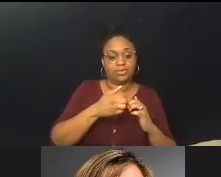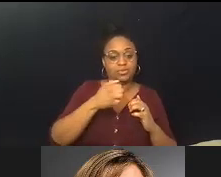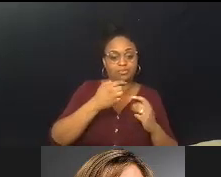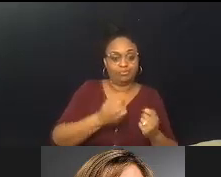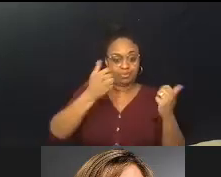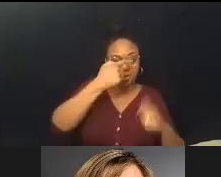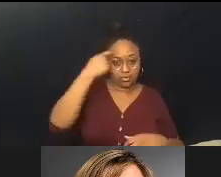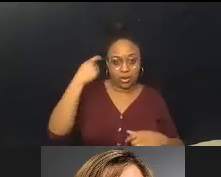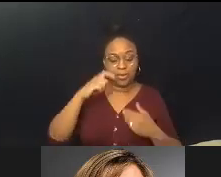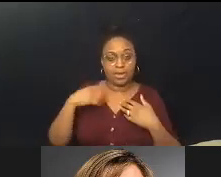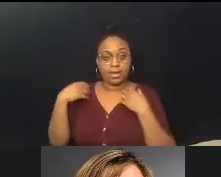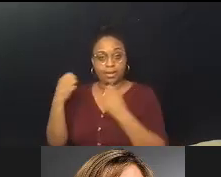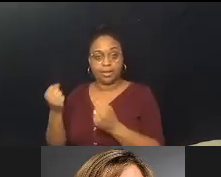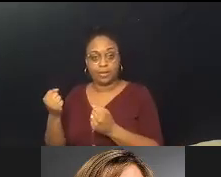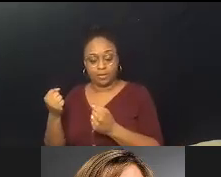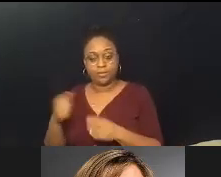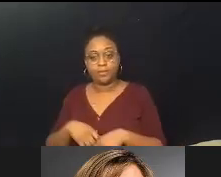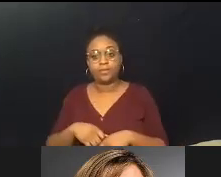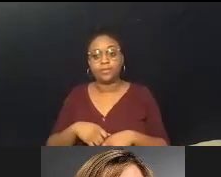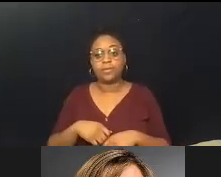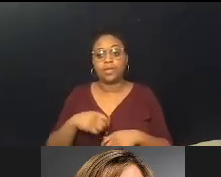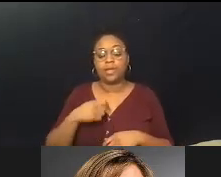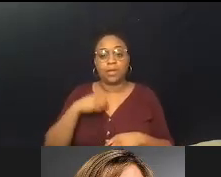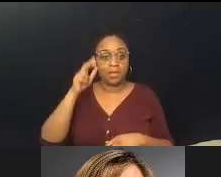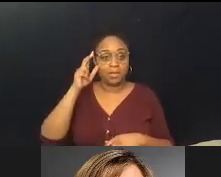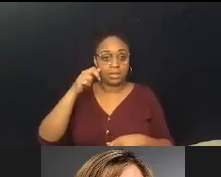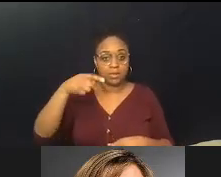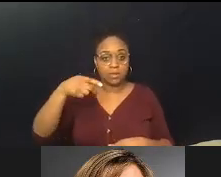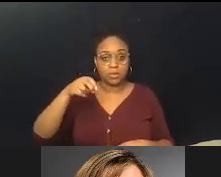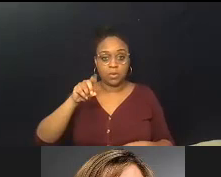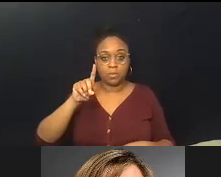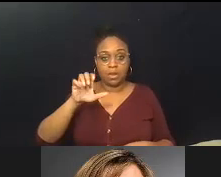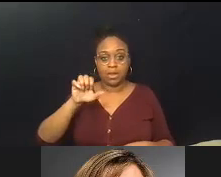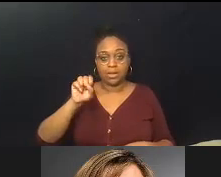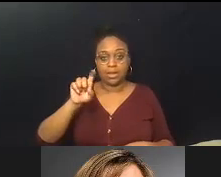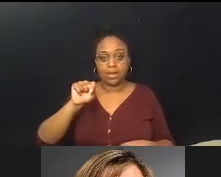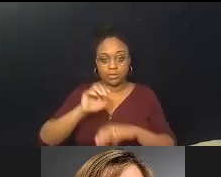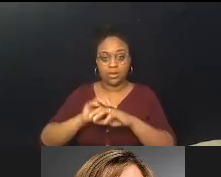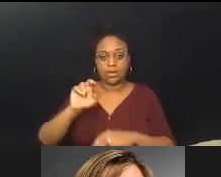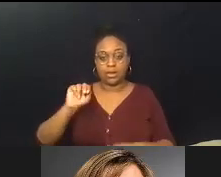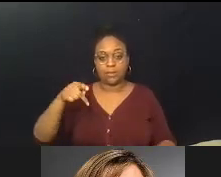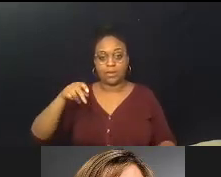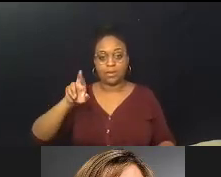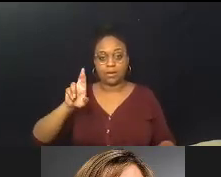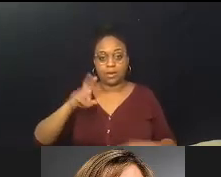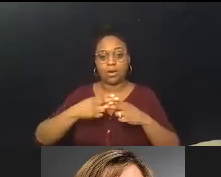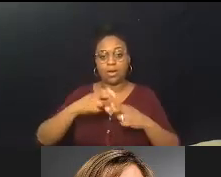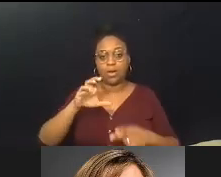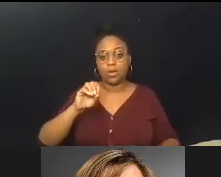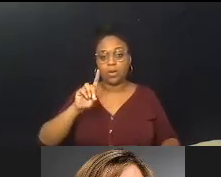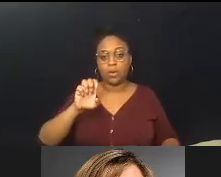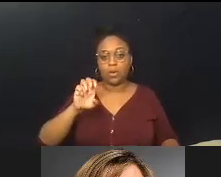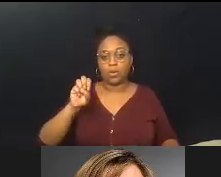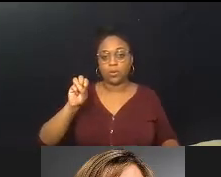A podcast that I've been listening to is called Code Switch. NPR, I believe, produces that, and it talks a variety